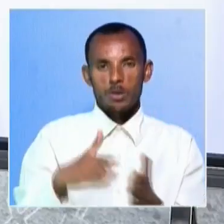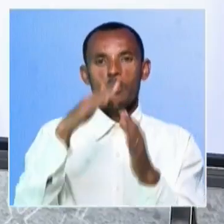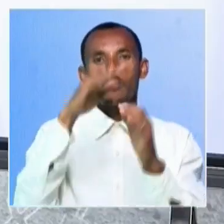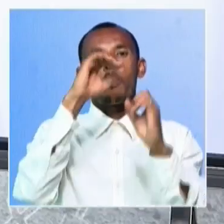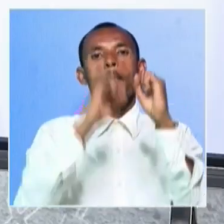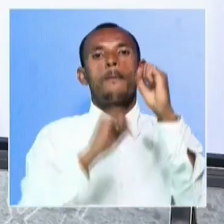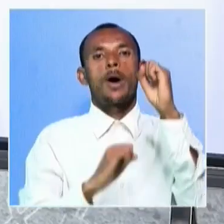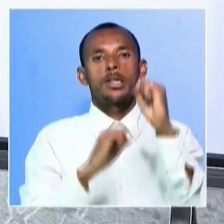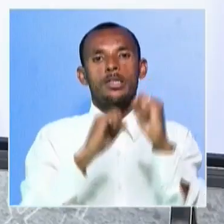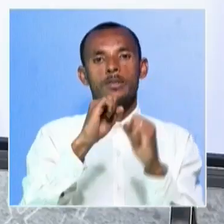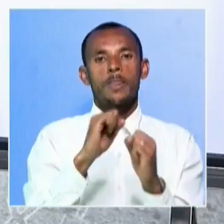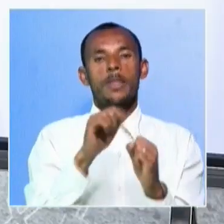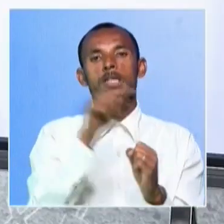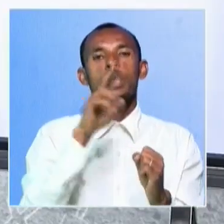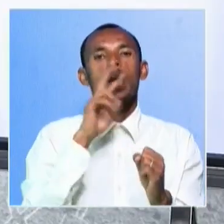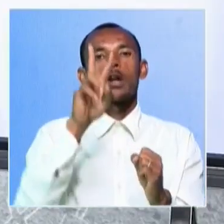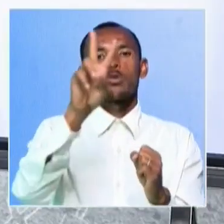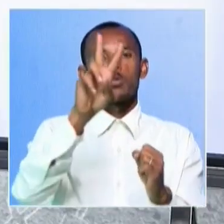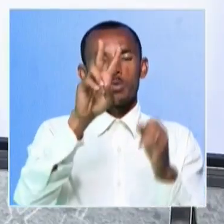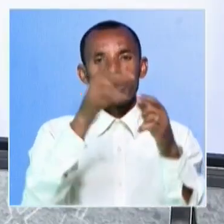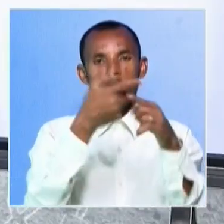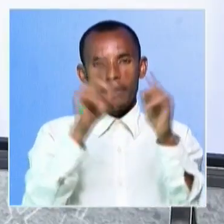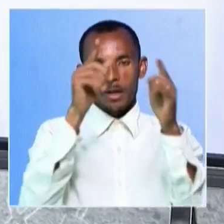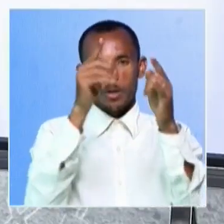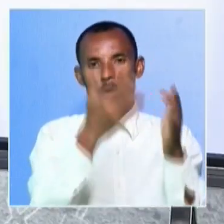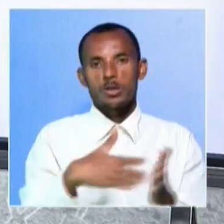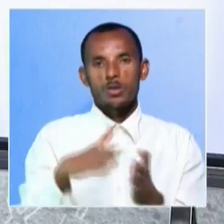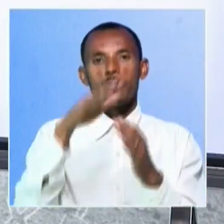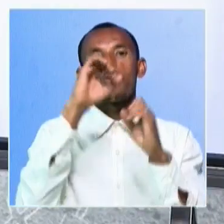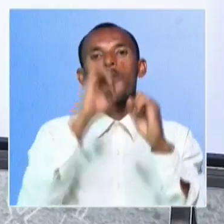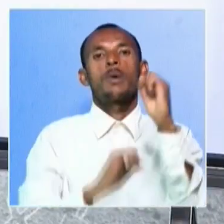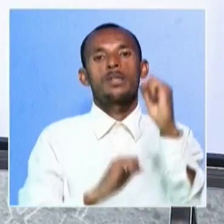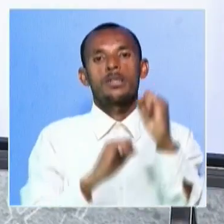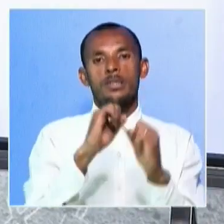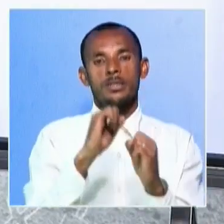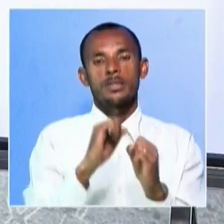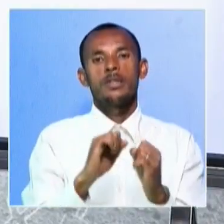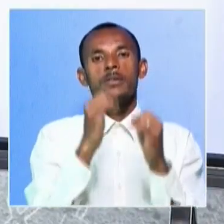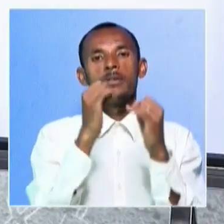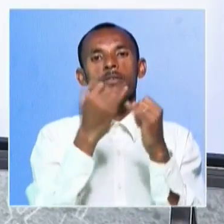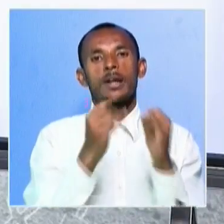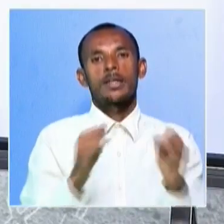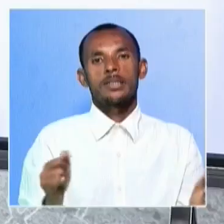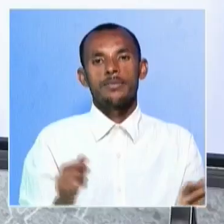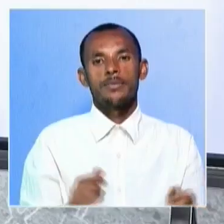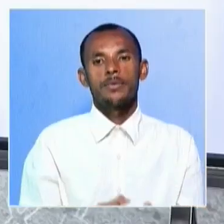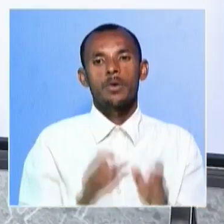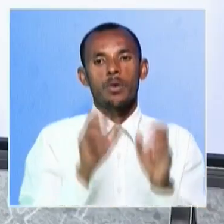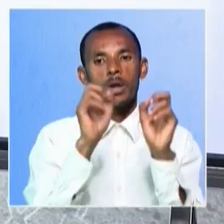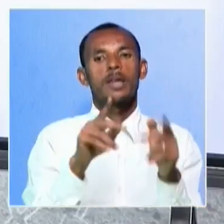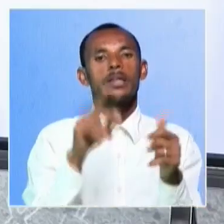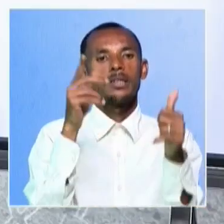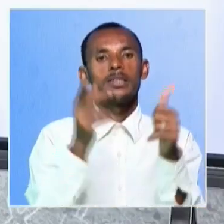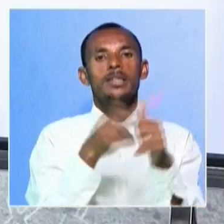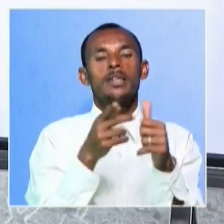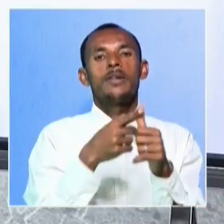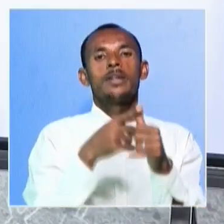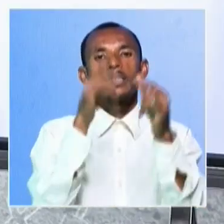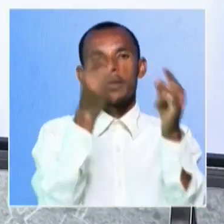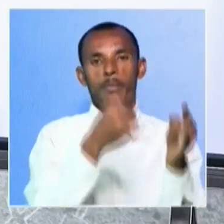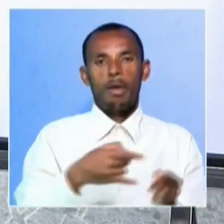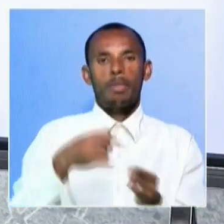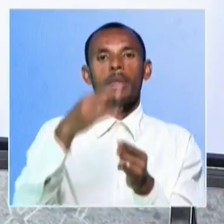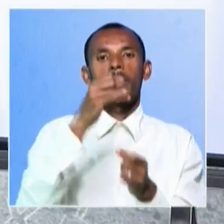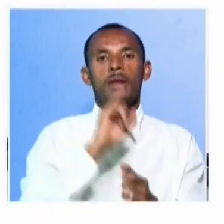comparison. Okay, there are 2 different ways of comparing fractions. Okay, the first method